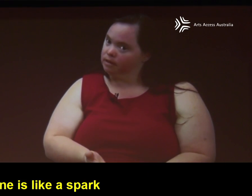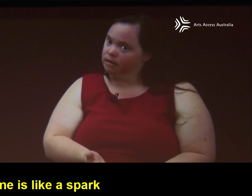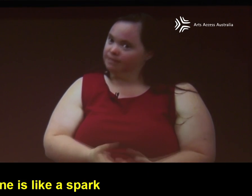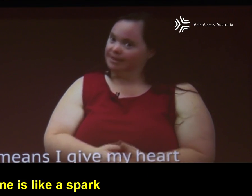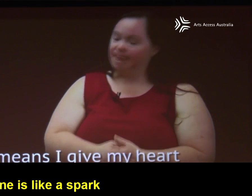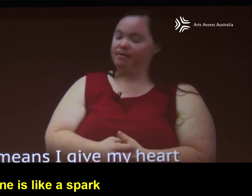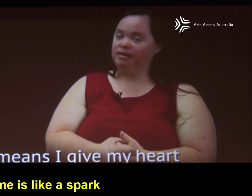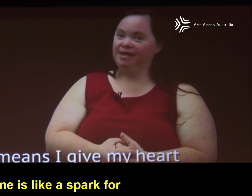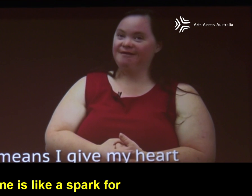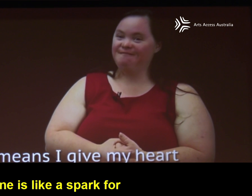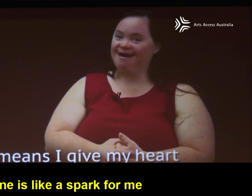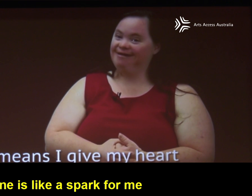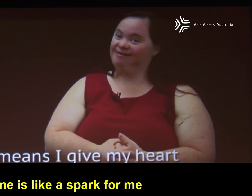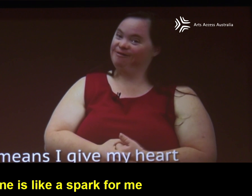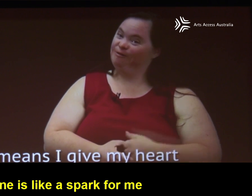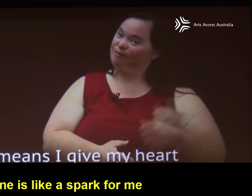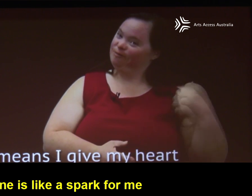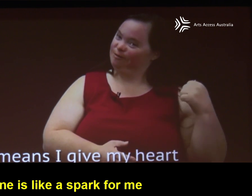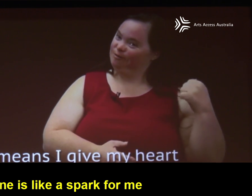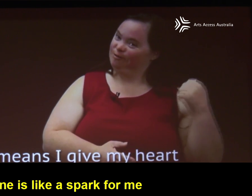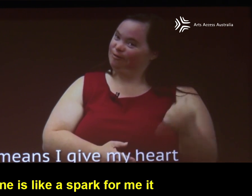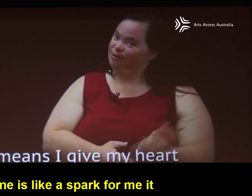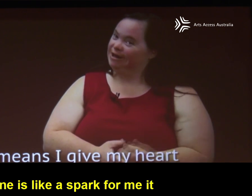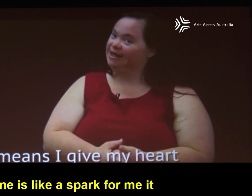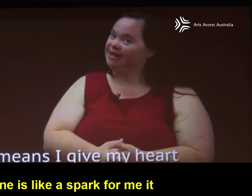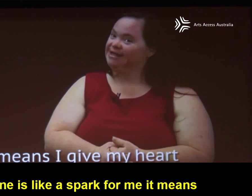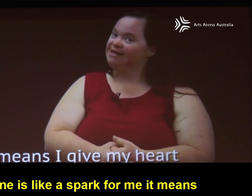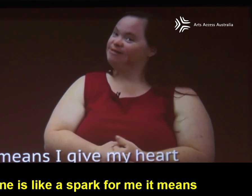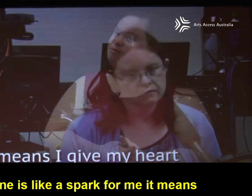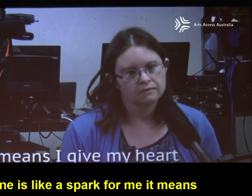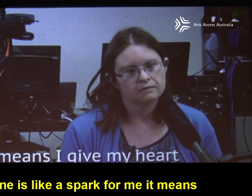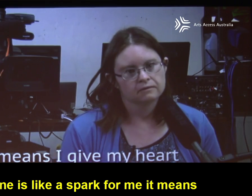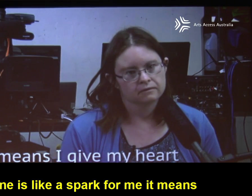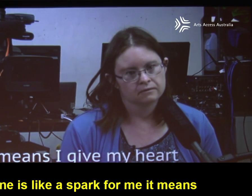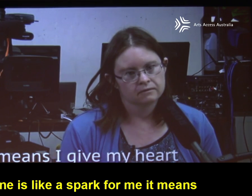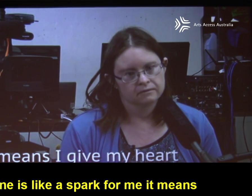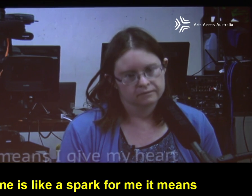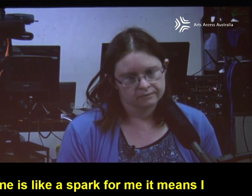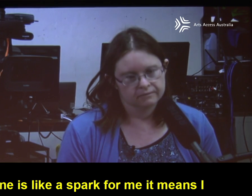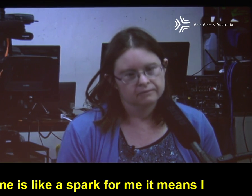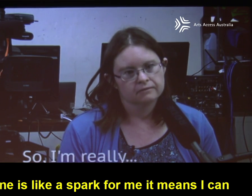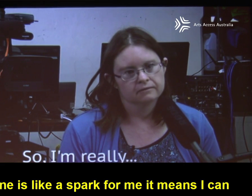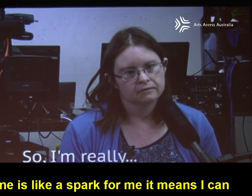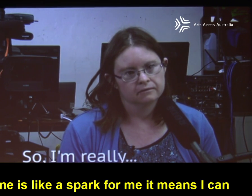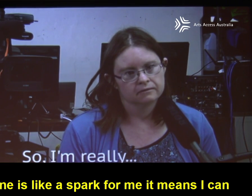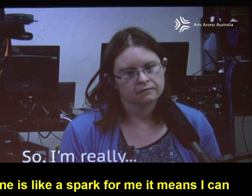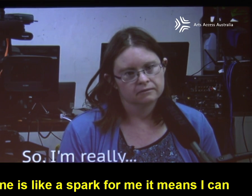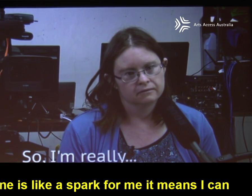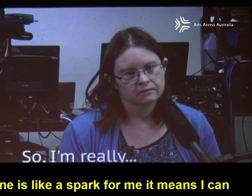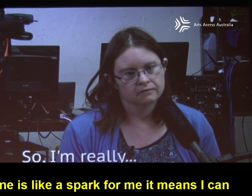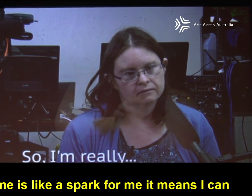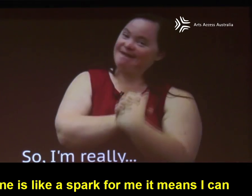real. It means I can add too quickly to the guys. So